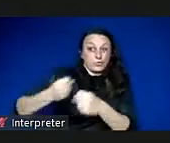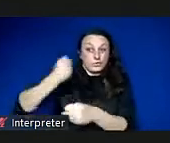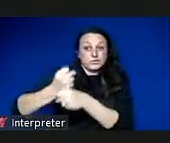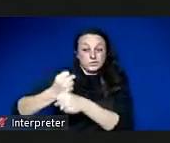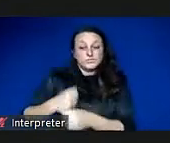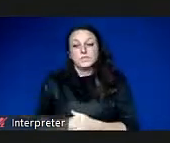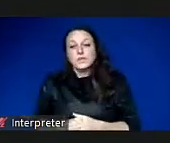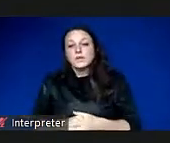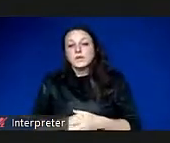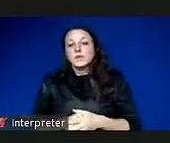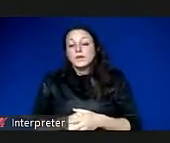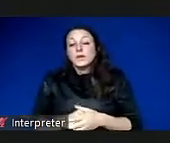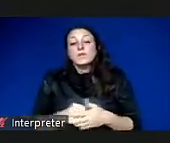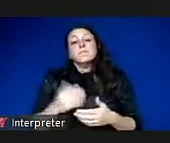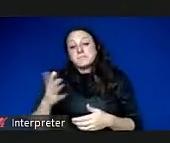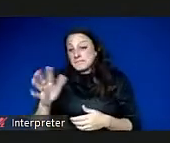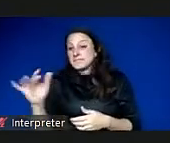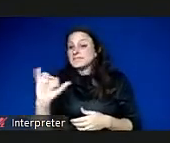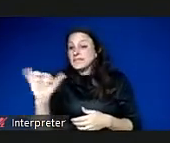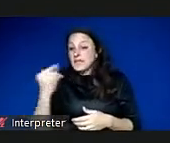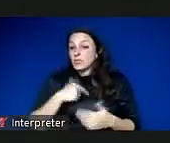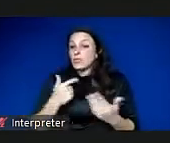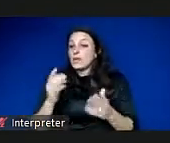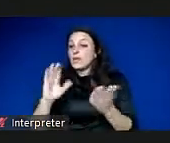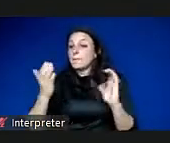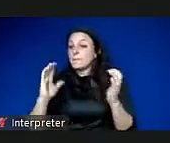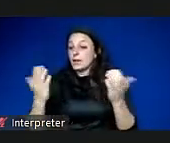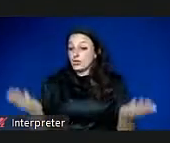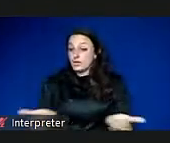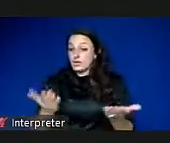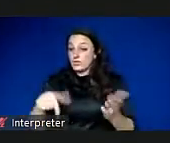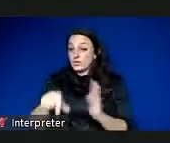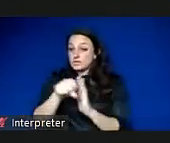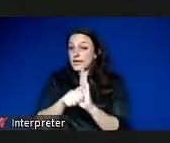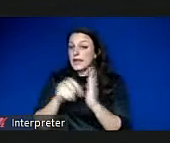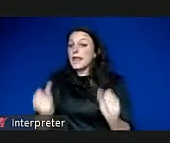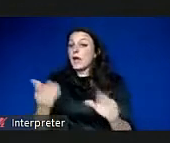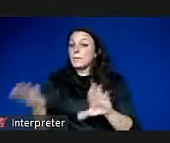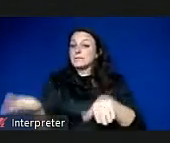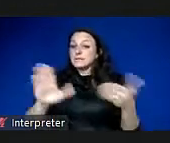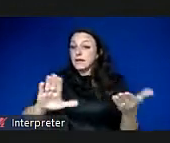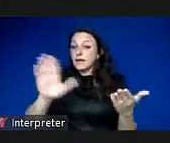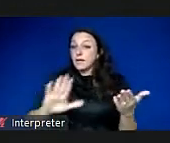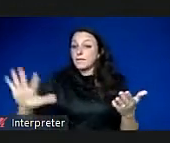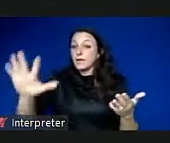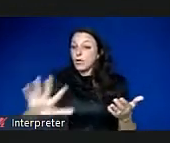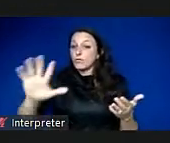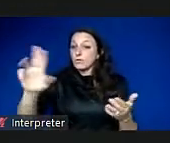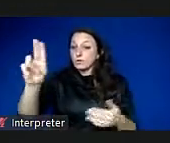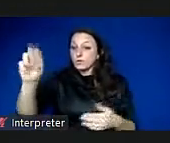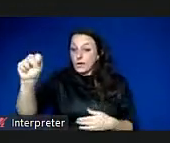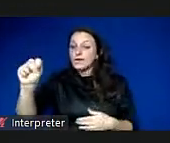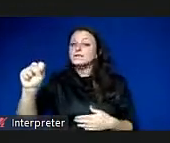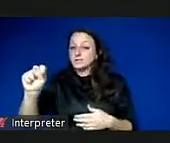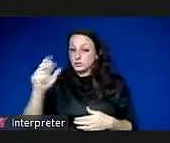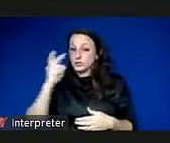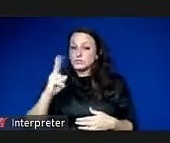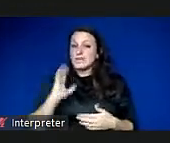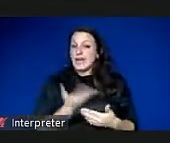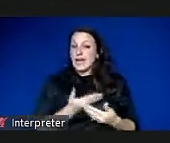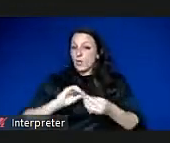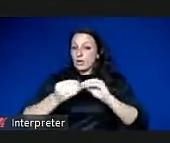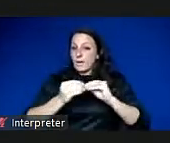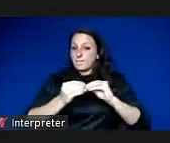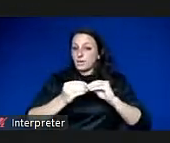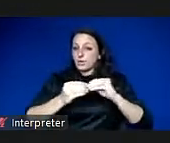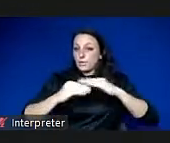And very similarly, when we compare death rates in Colorado to US state death rates, you can see that Colorado has consistently maintained